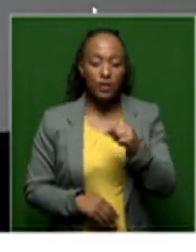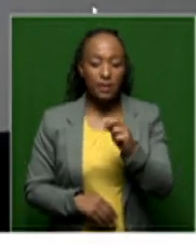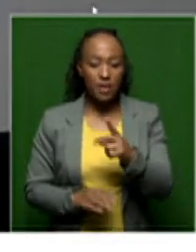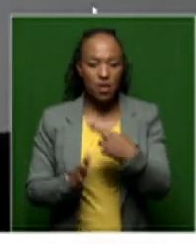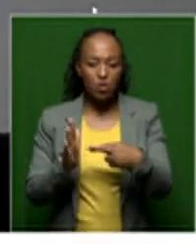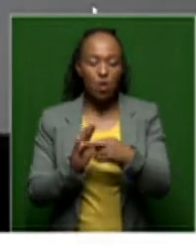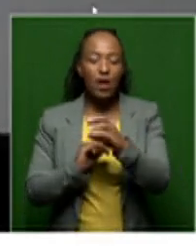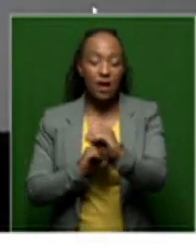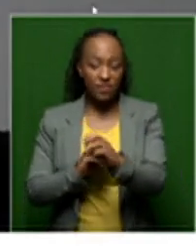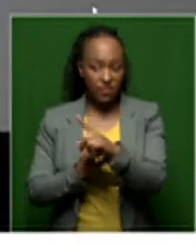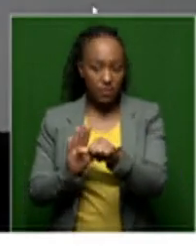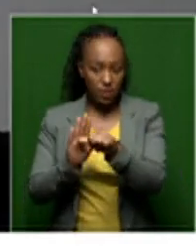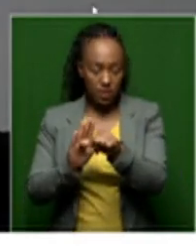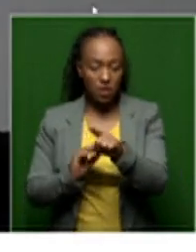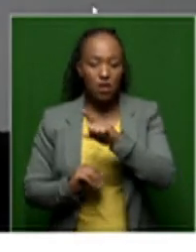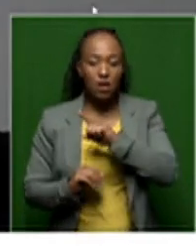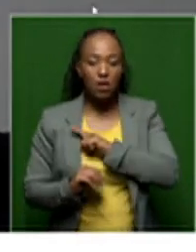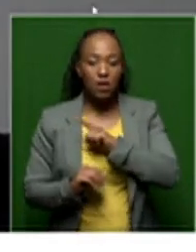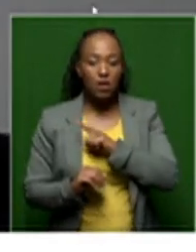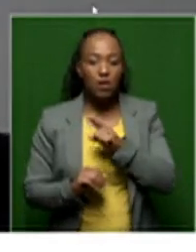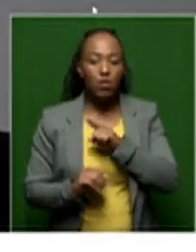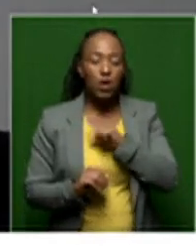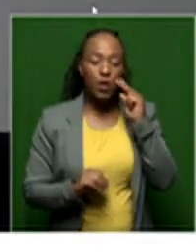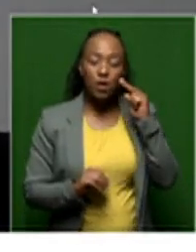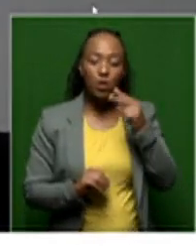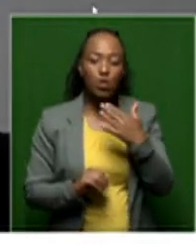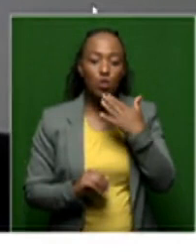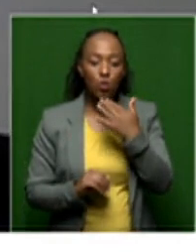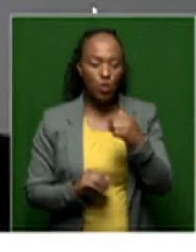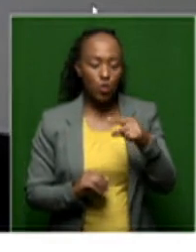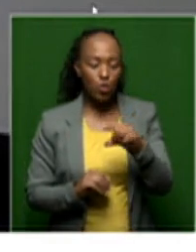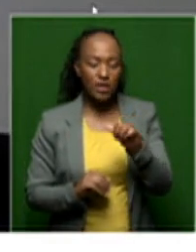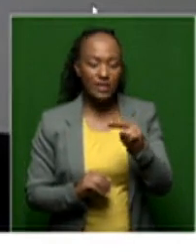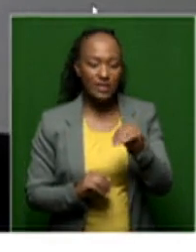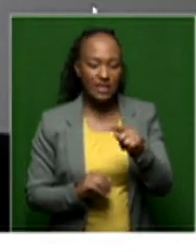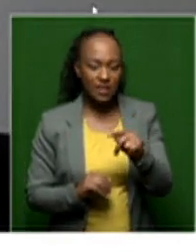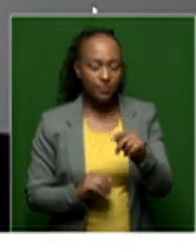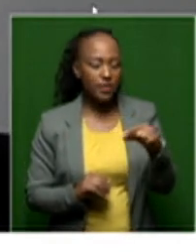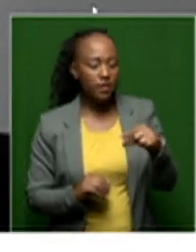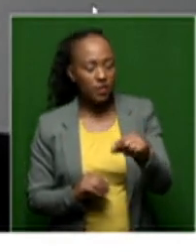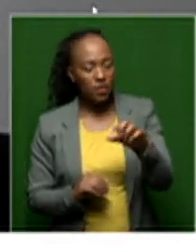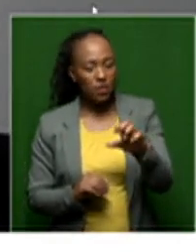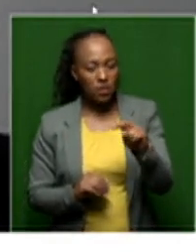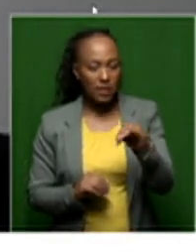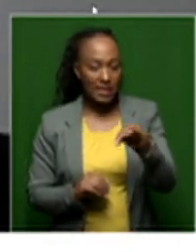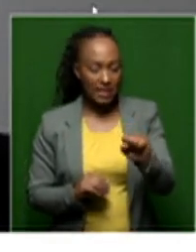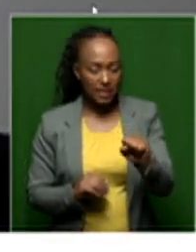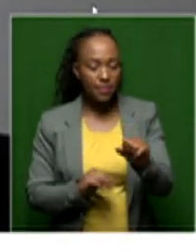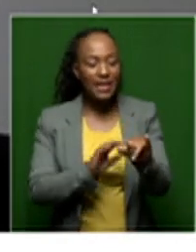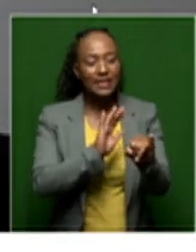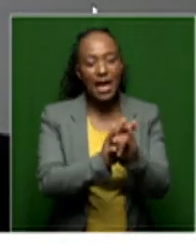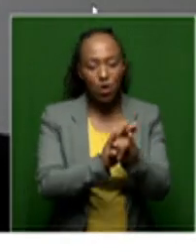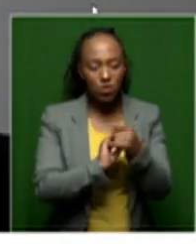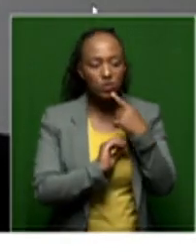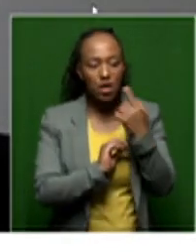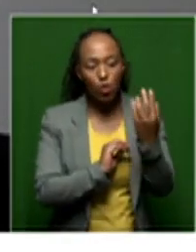important role when it comes to this, because when we look at the genes, that is just one aspect. So it's not a diagnostic, as I mentioned previously,